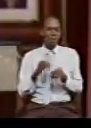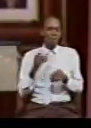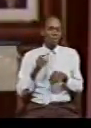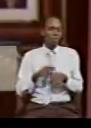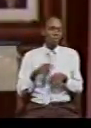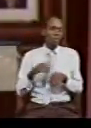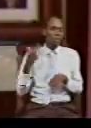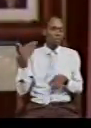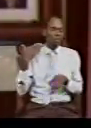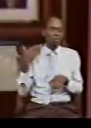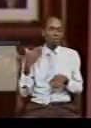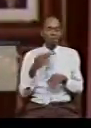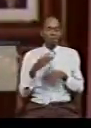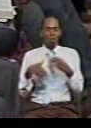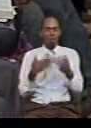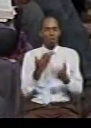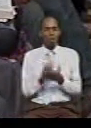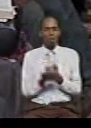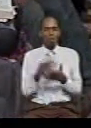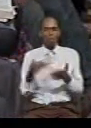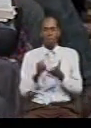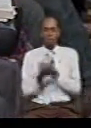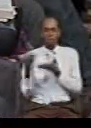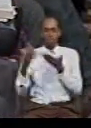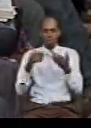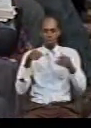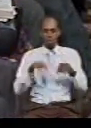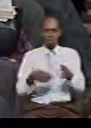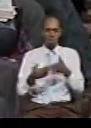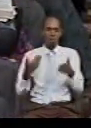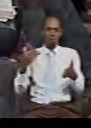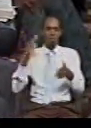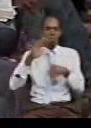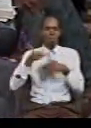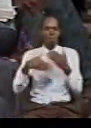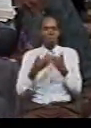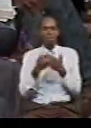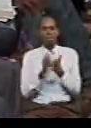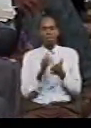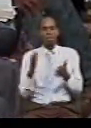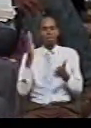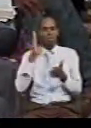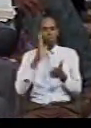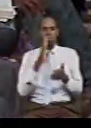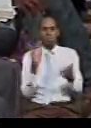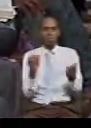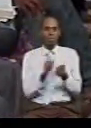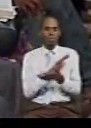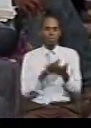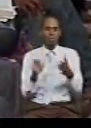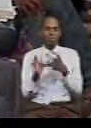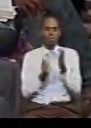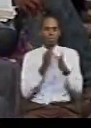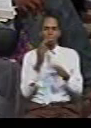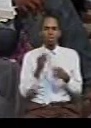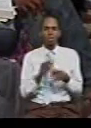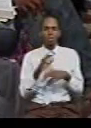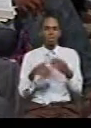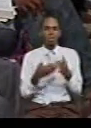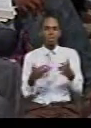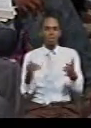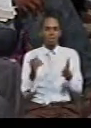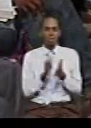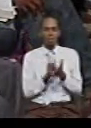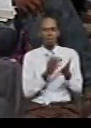those chains will be shattered. All the cords that bound you before, it's at